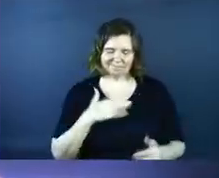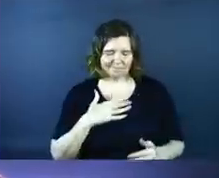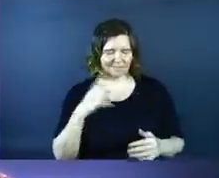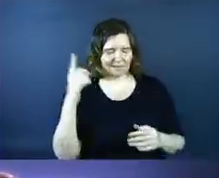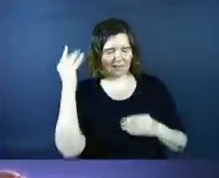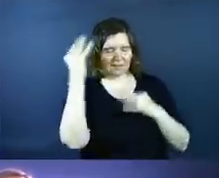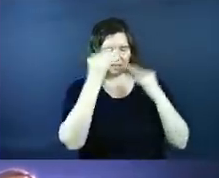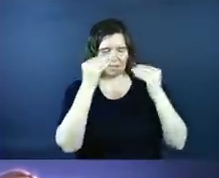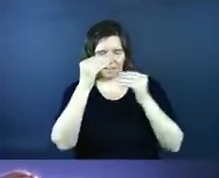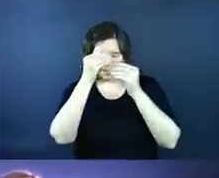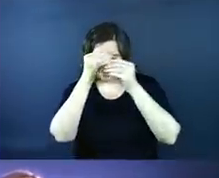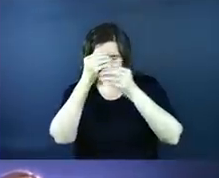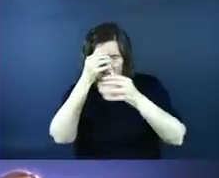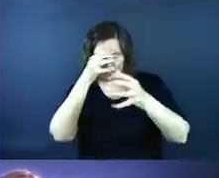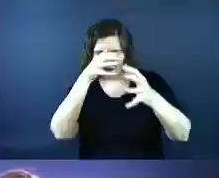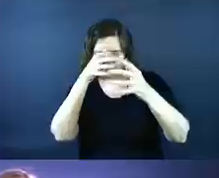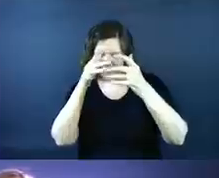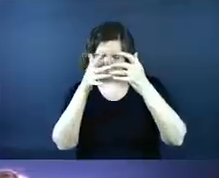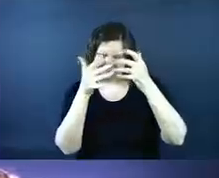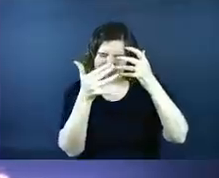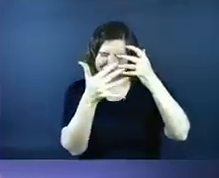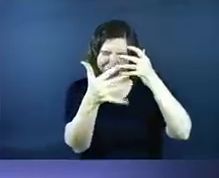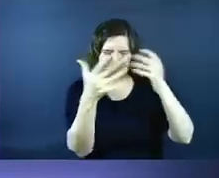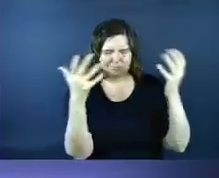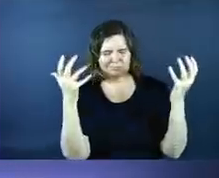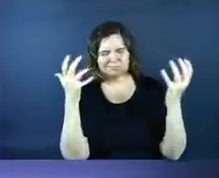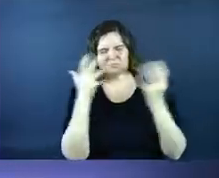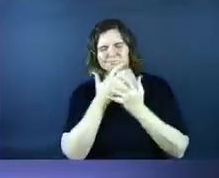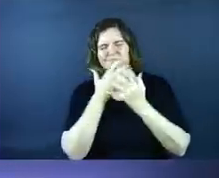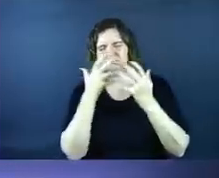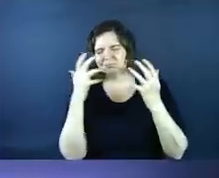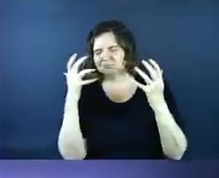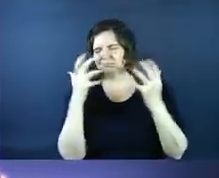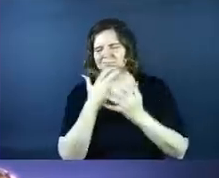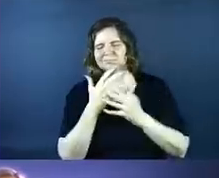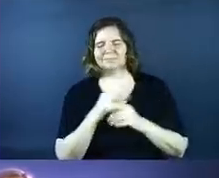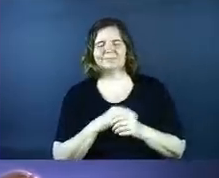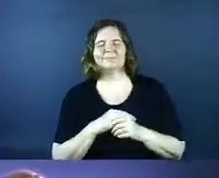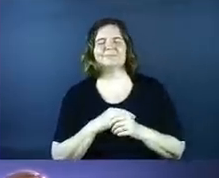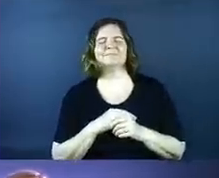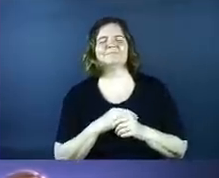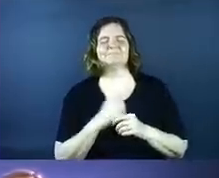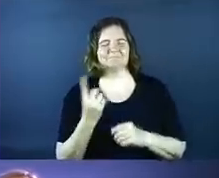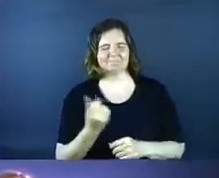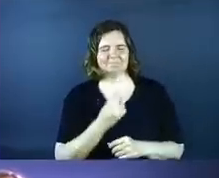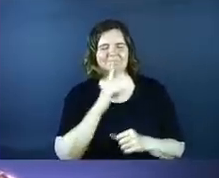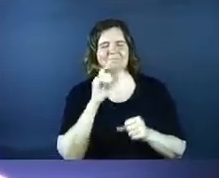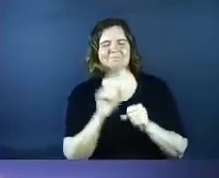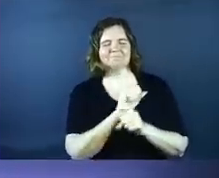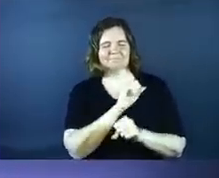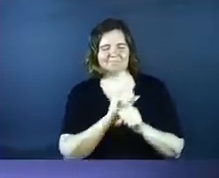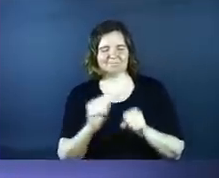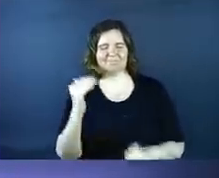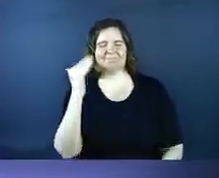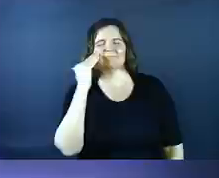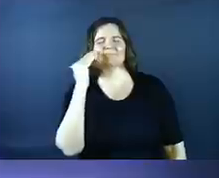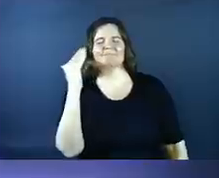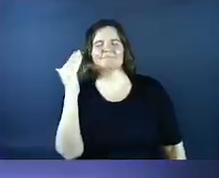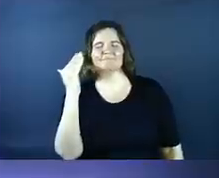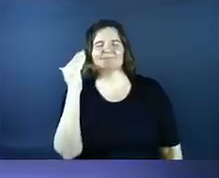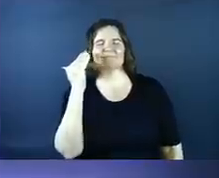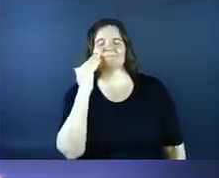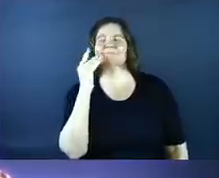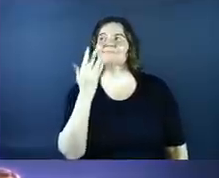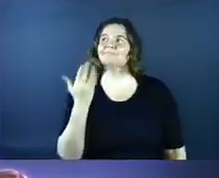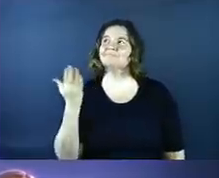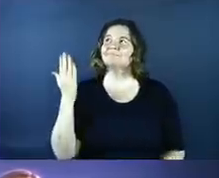than my own. His thoughts consume the great unknown. Of this alone